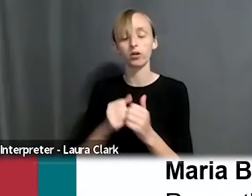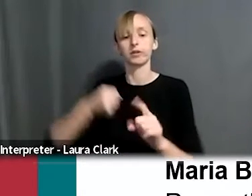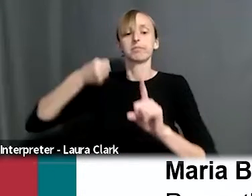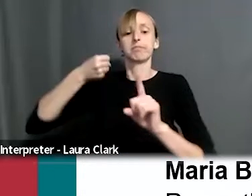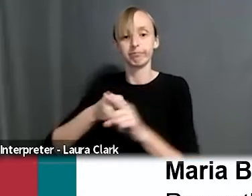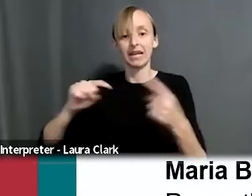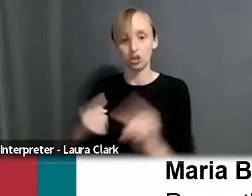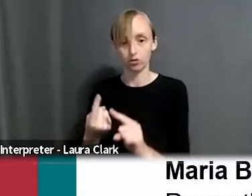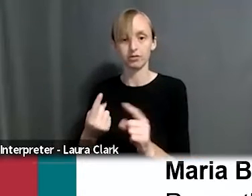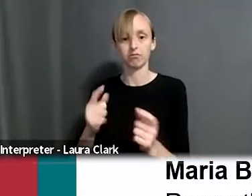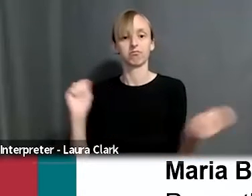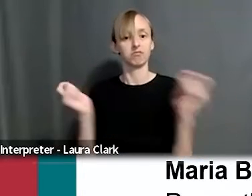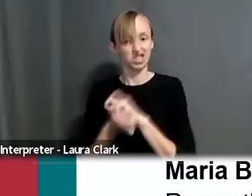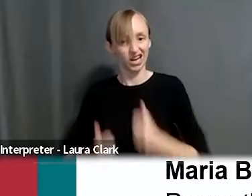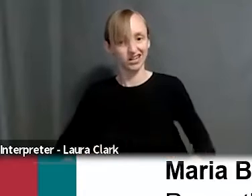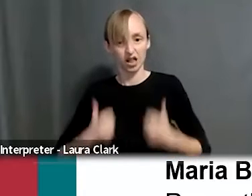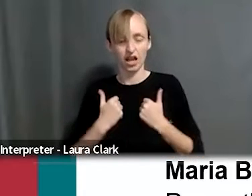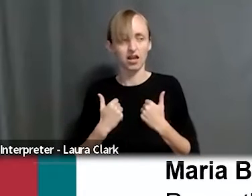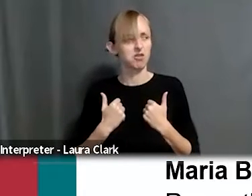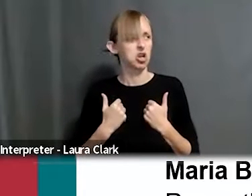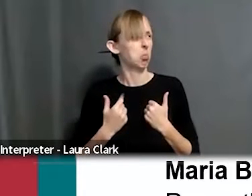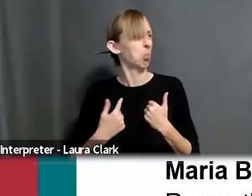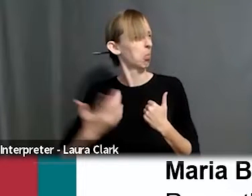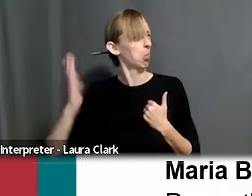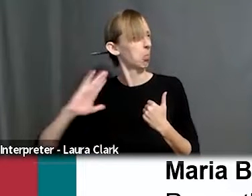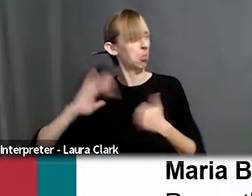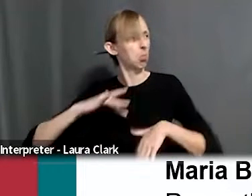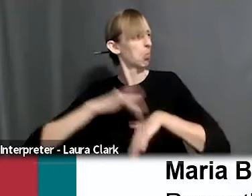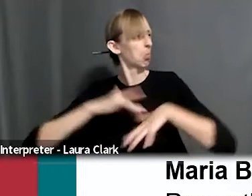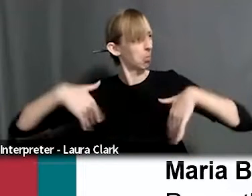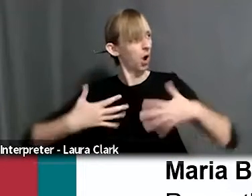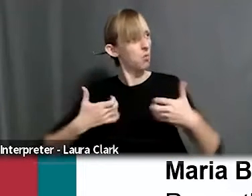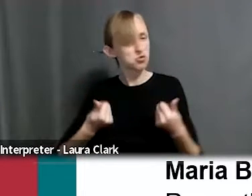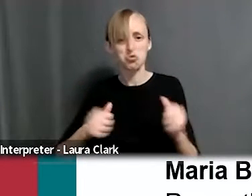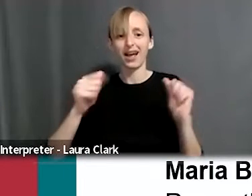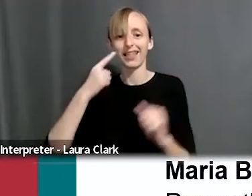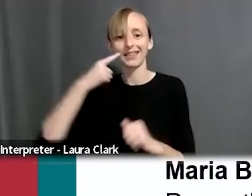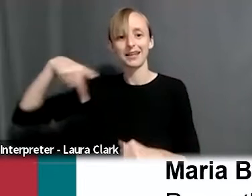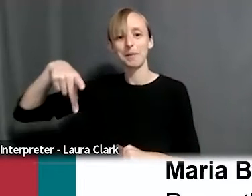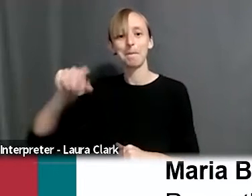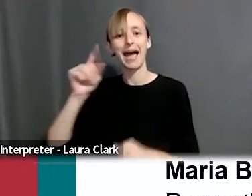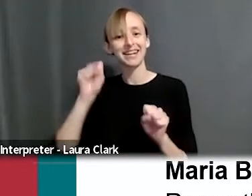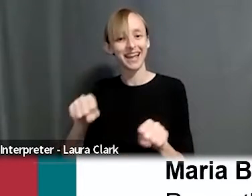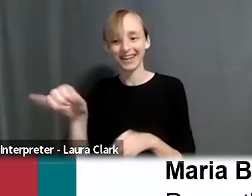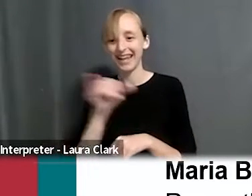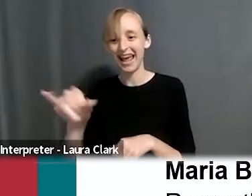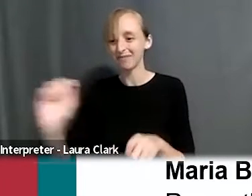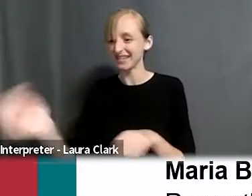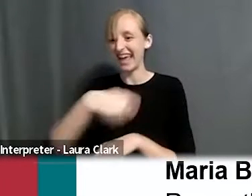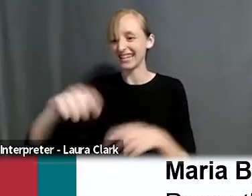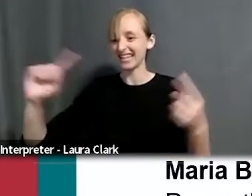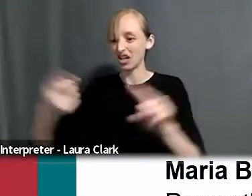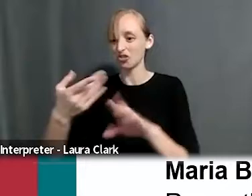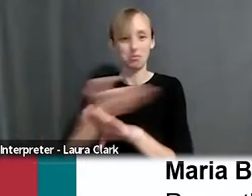they're thinking, oh, I want to try some of these things. I think Pat could probably talk about that. That's how he started playing tennis. So